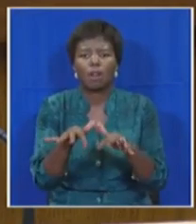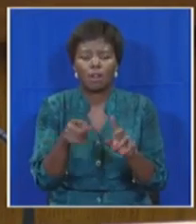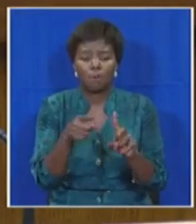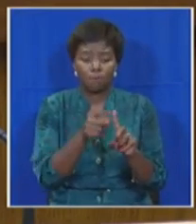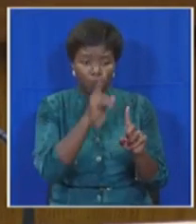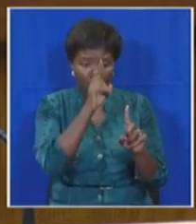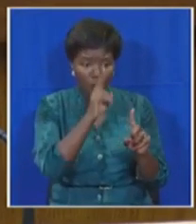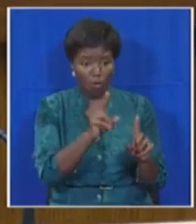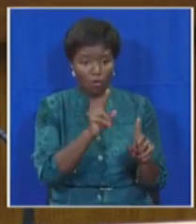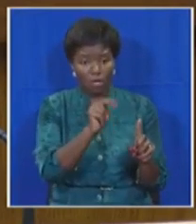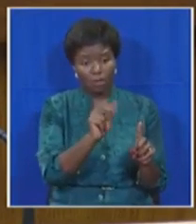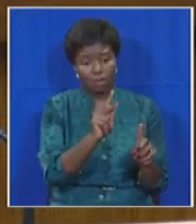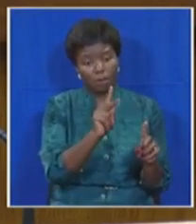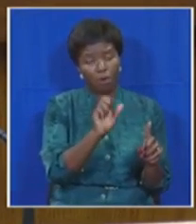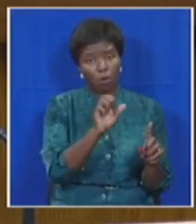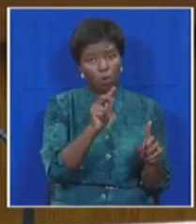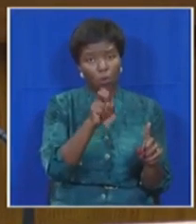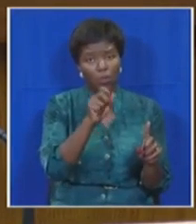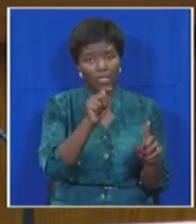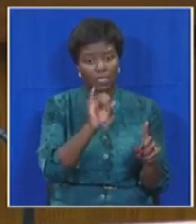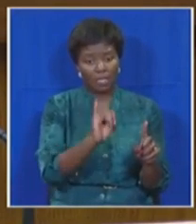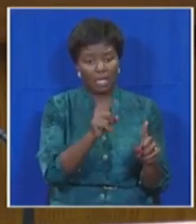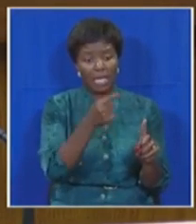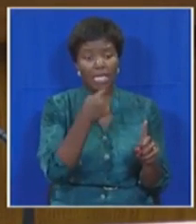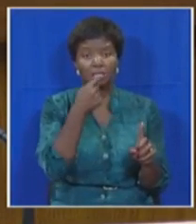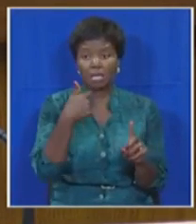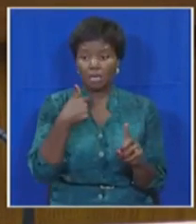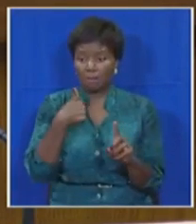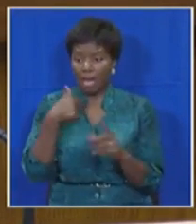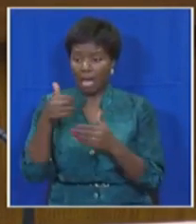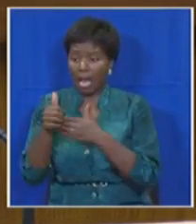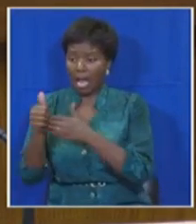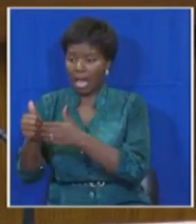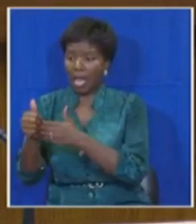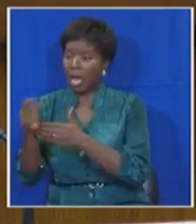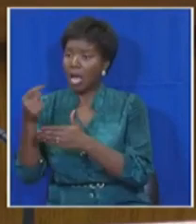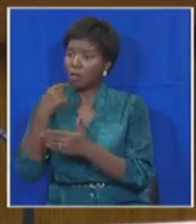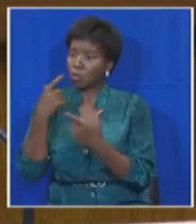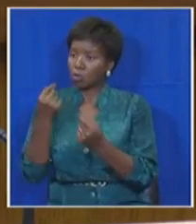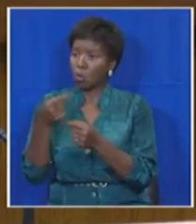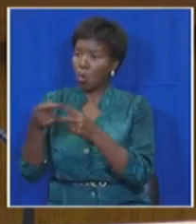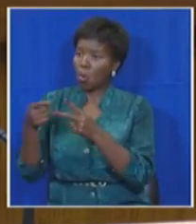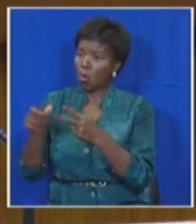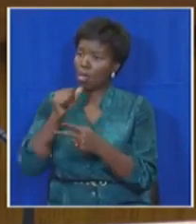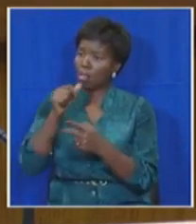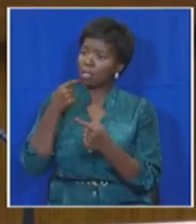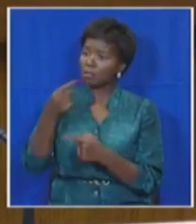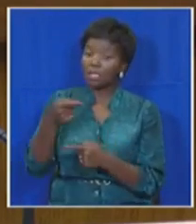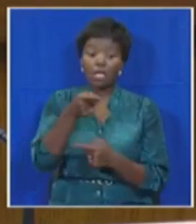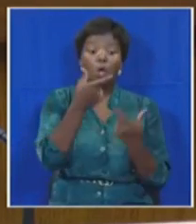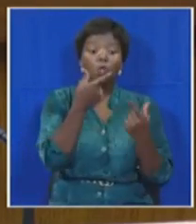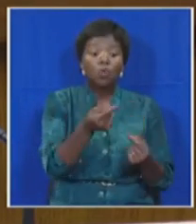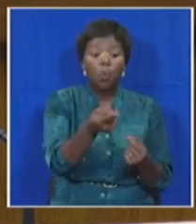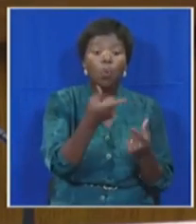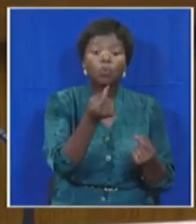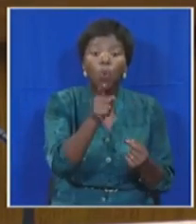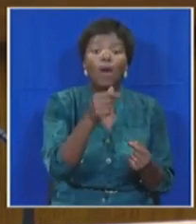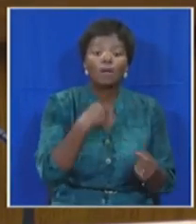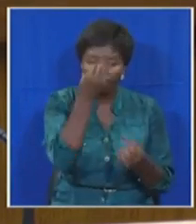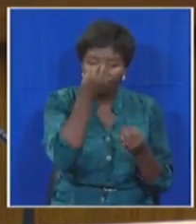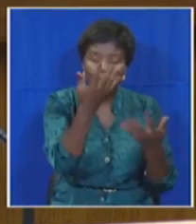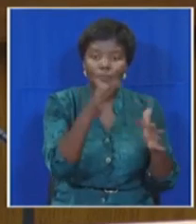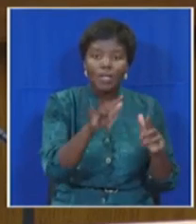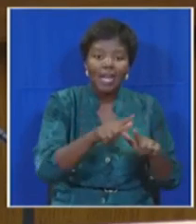you said our leader just told us what you did not do. Allow me to tell you what you did do in terms of